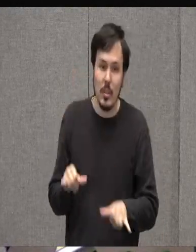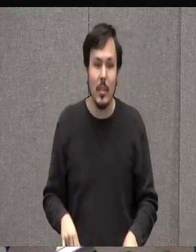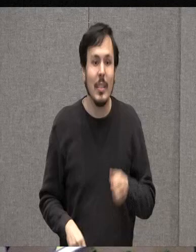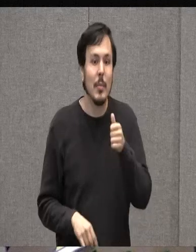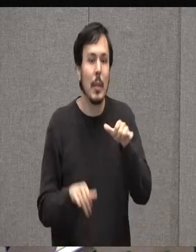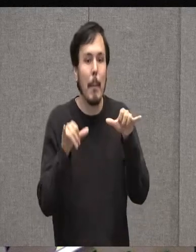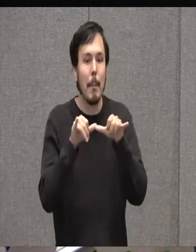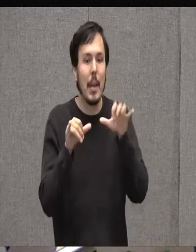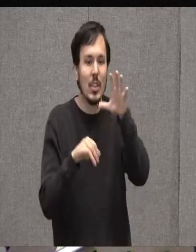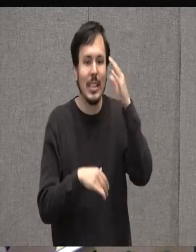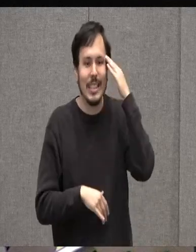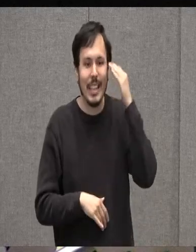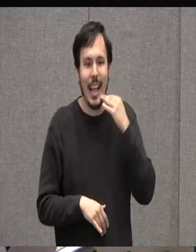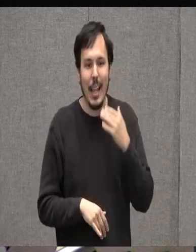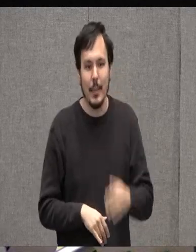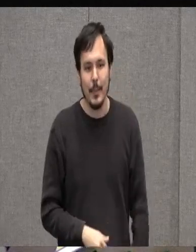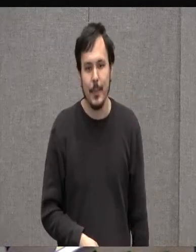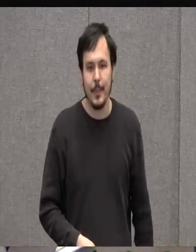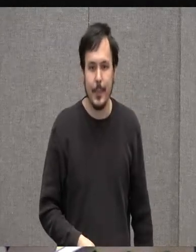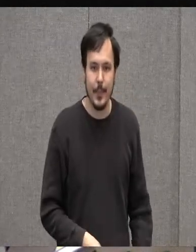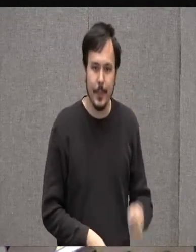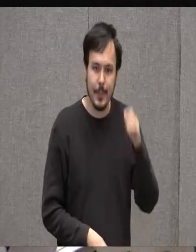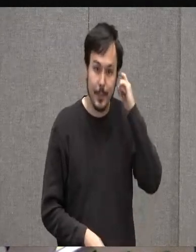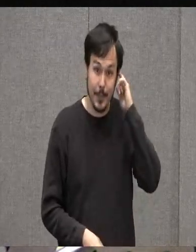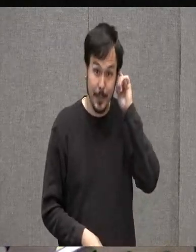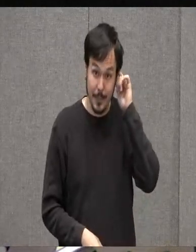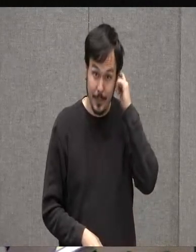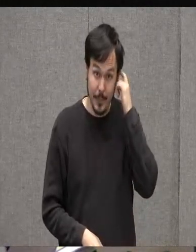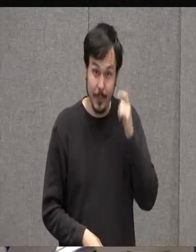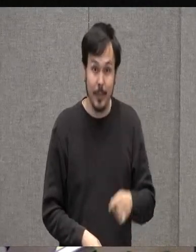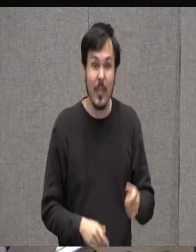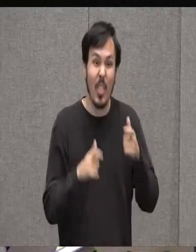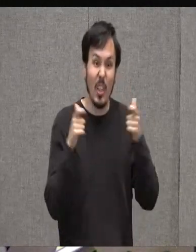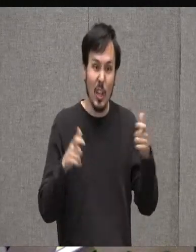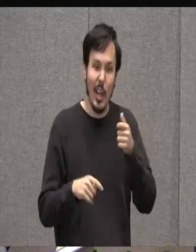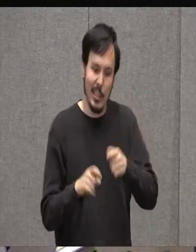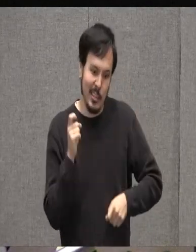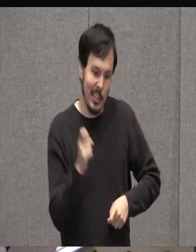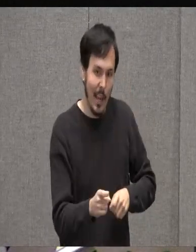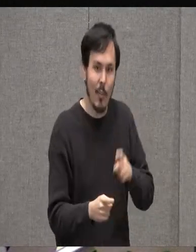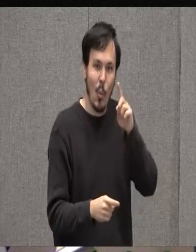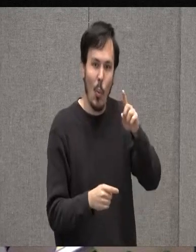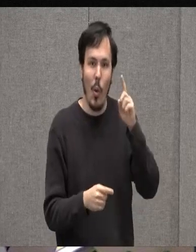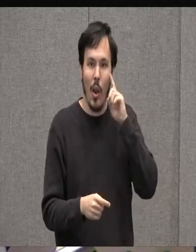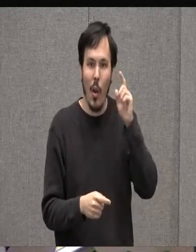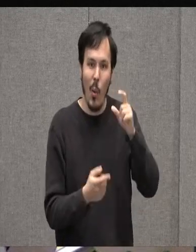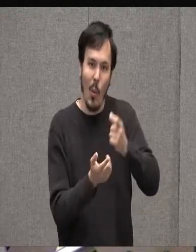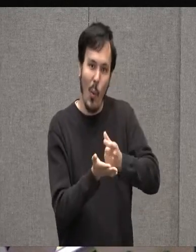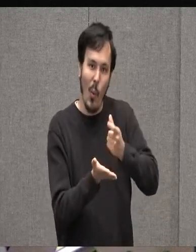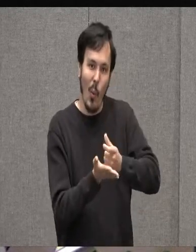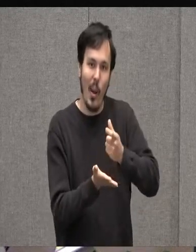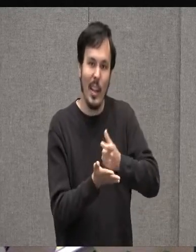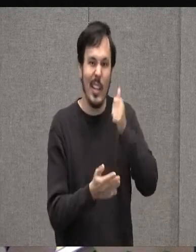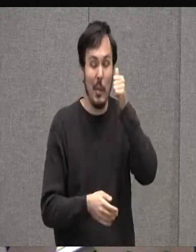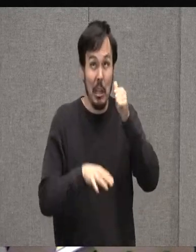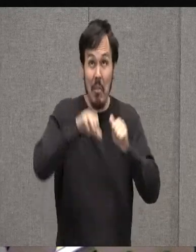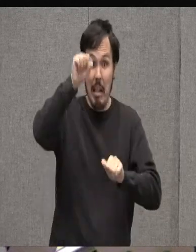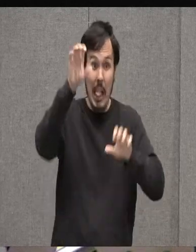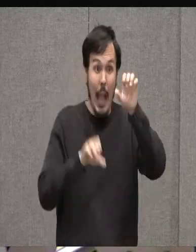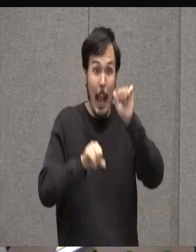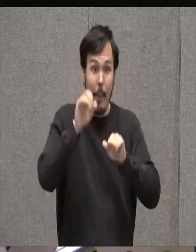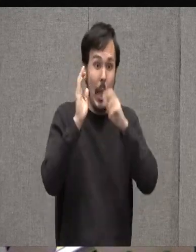Don't you have any glasses? Asked Jim. Only drinking glasses, said the giant. I meant reading glasses, said Jim. They go on your nose